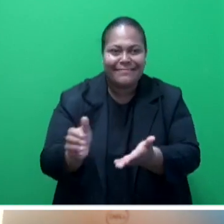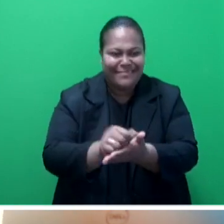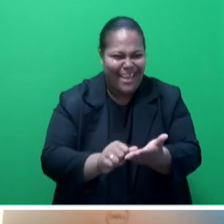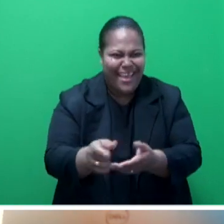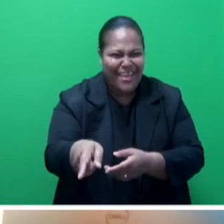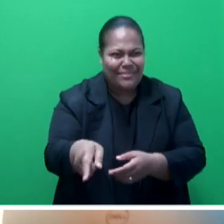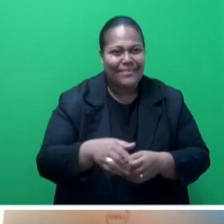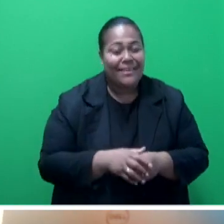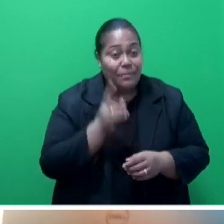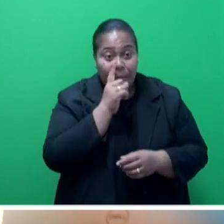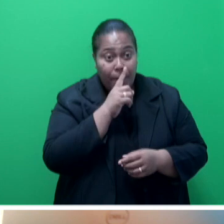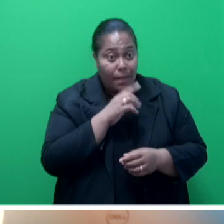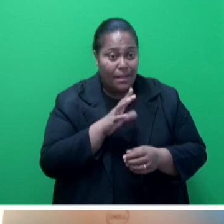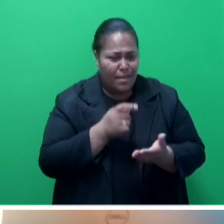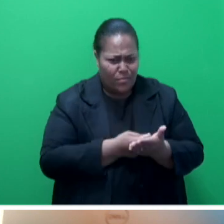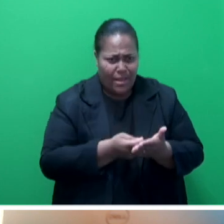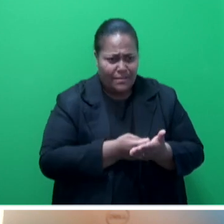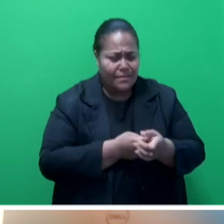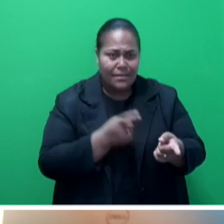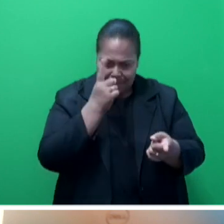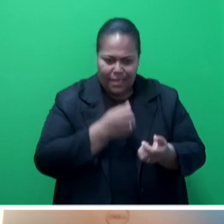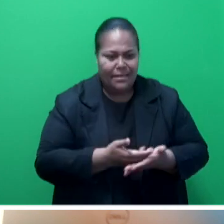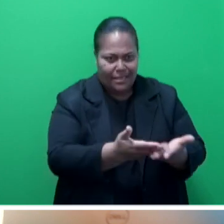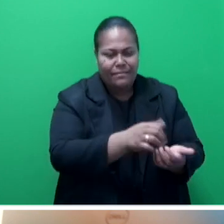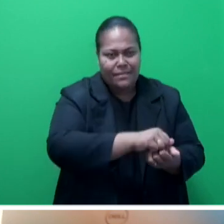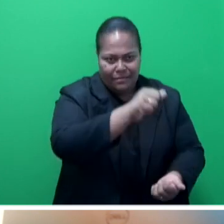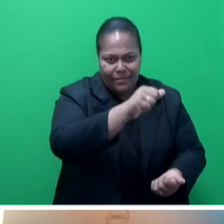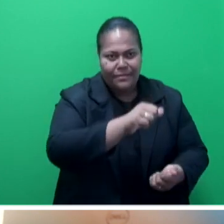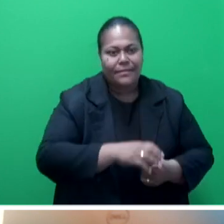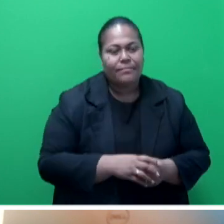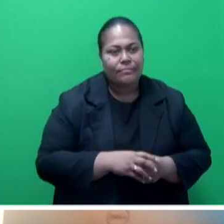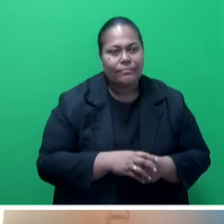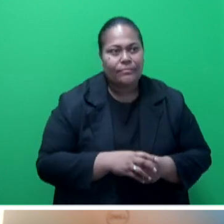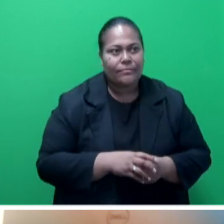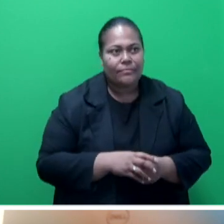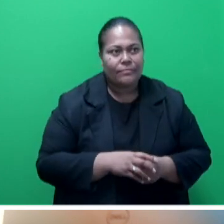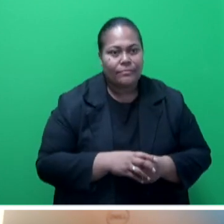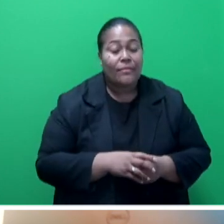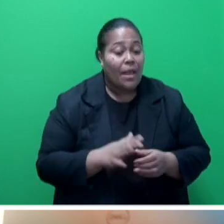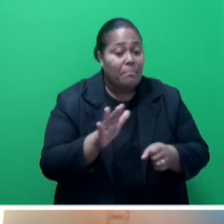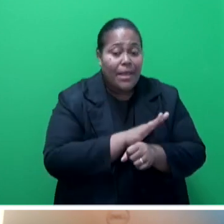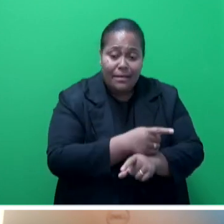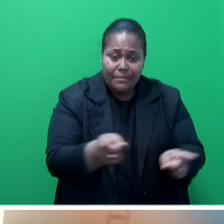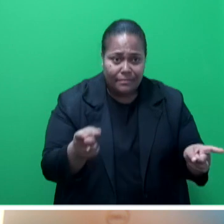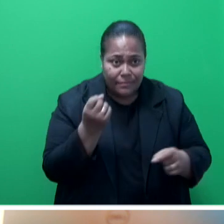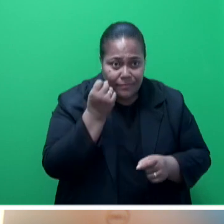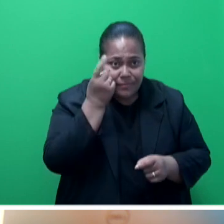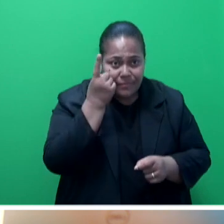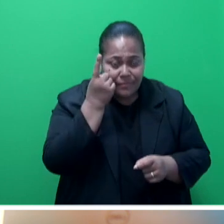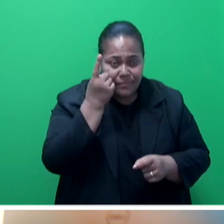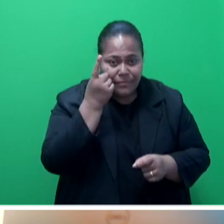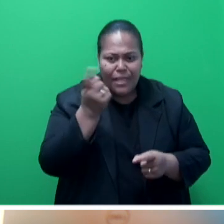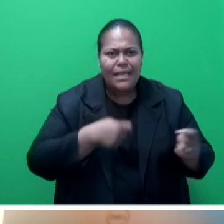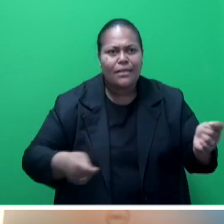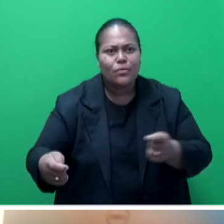who may lease it can actually have those properties assigned to them. Such legal recognition creates the foundation for trading